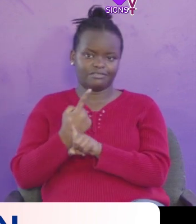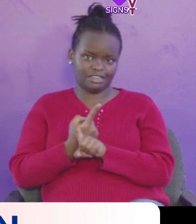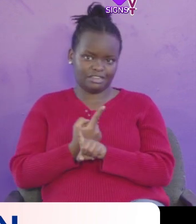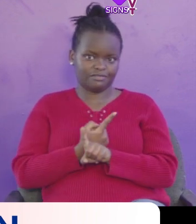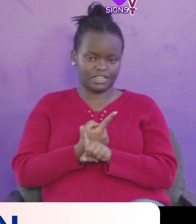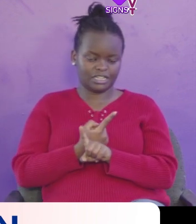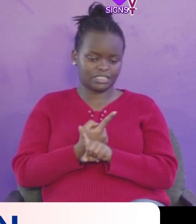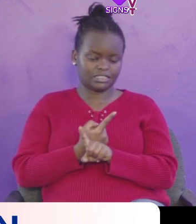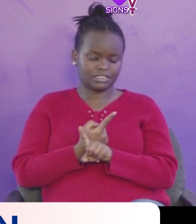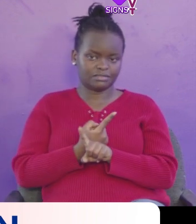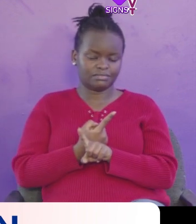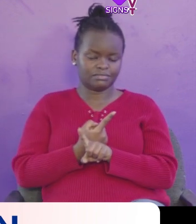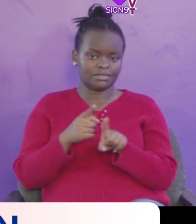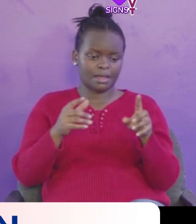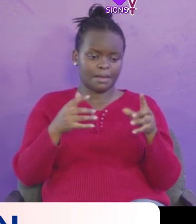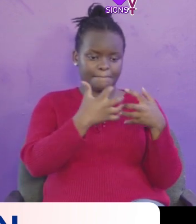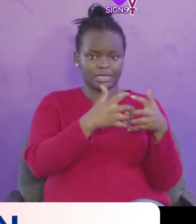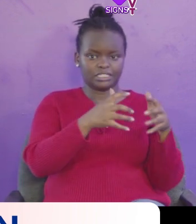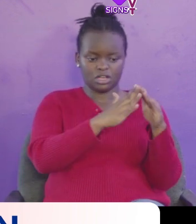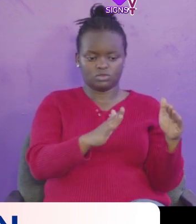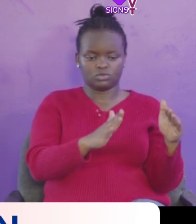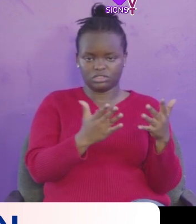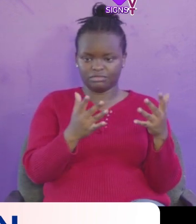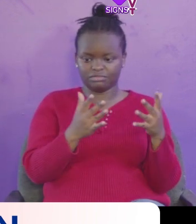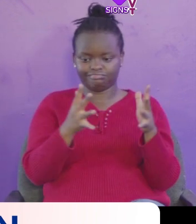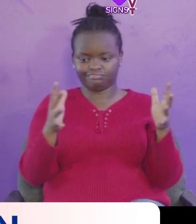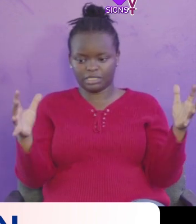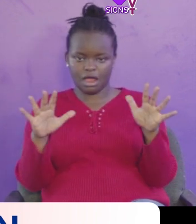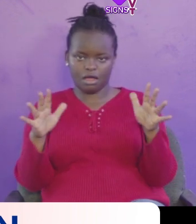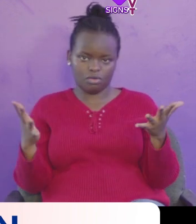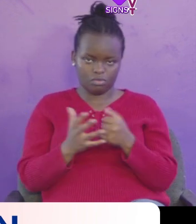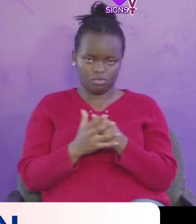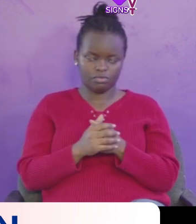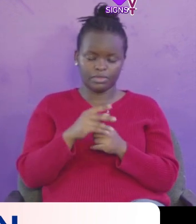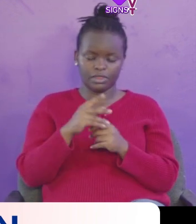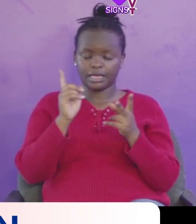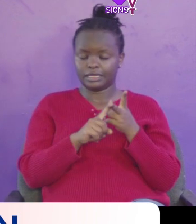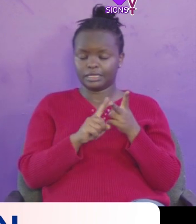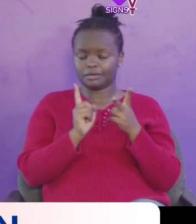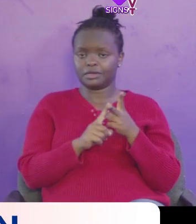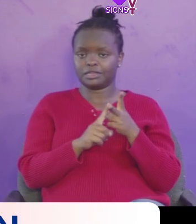according to the house you want to enter. Okay. Yeah. So number two,